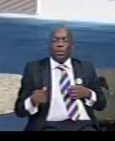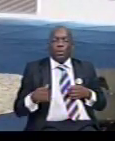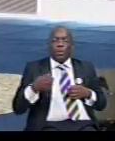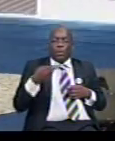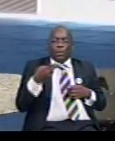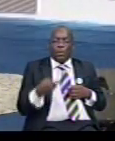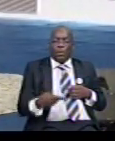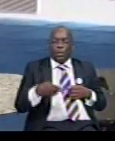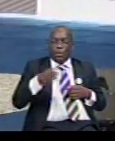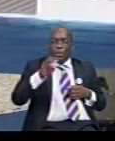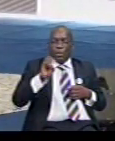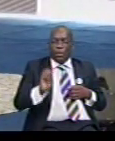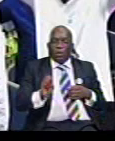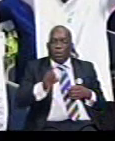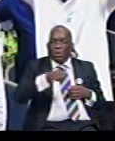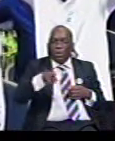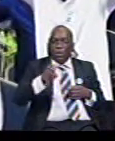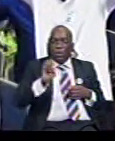Ezekiah's healing.